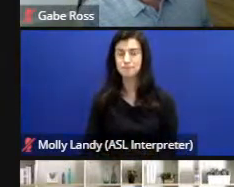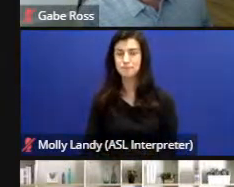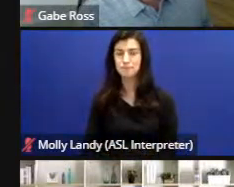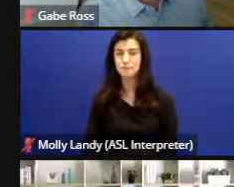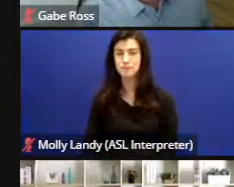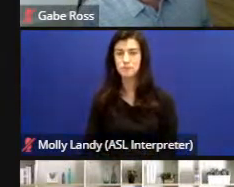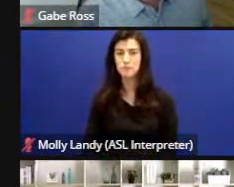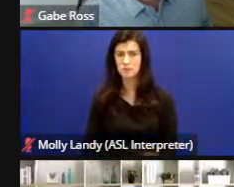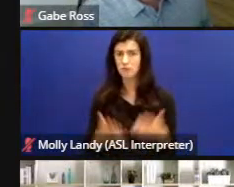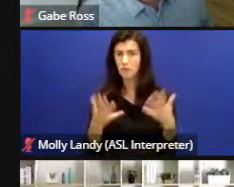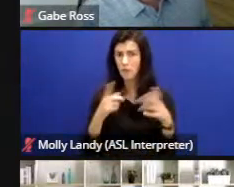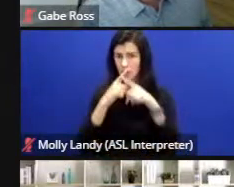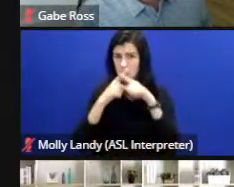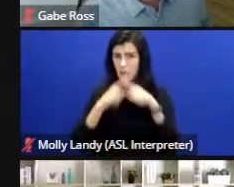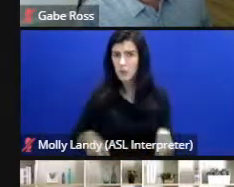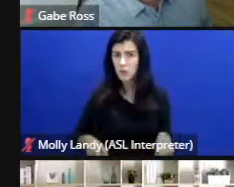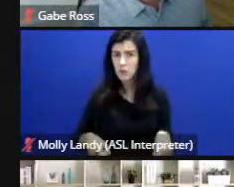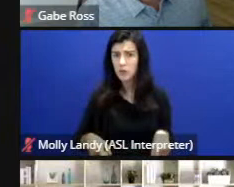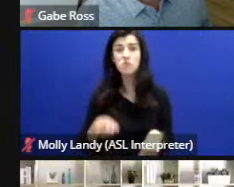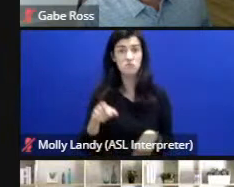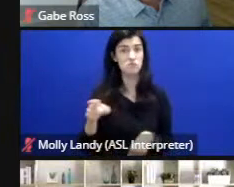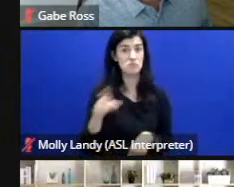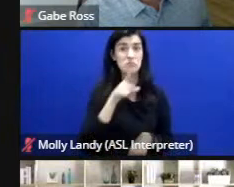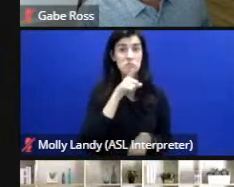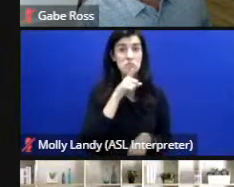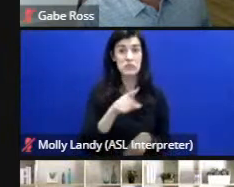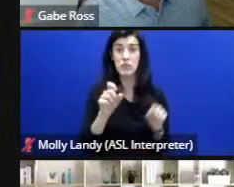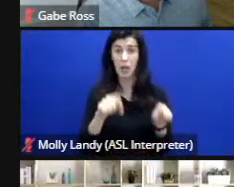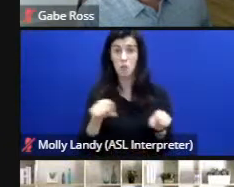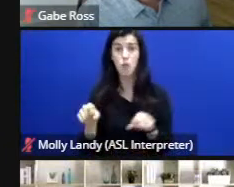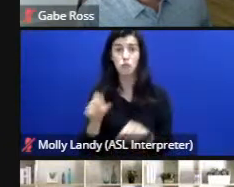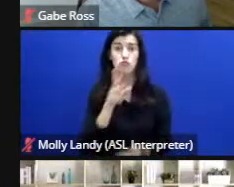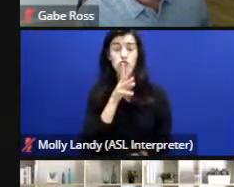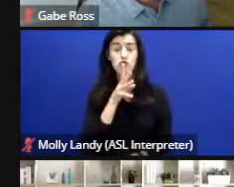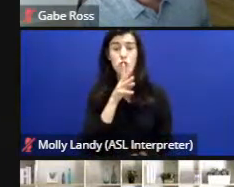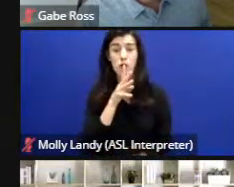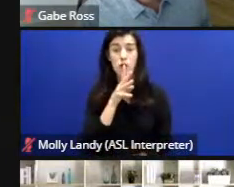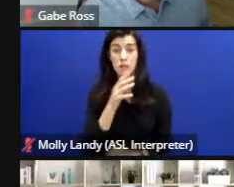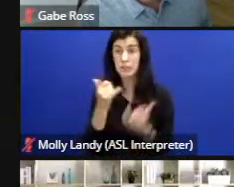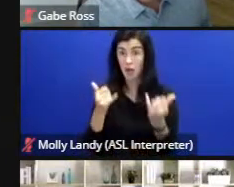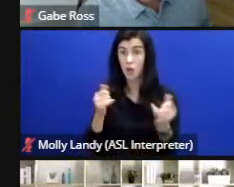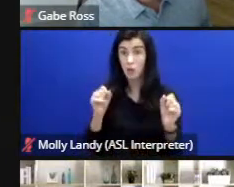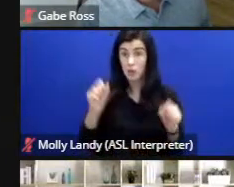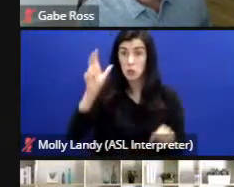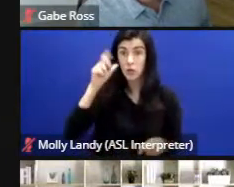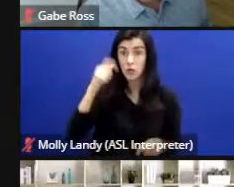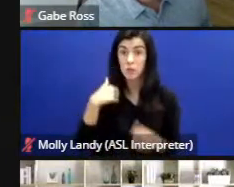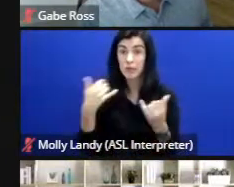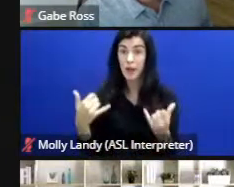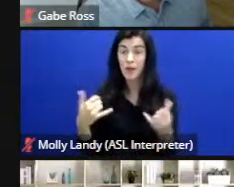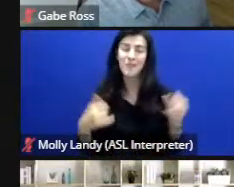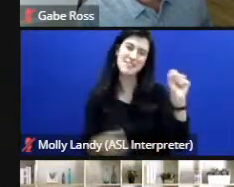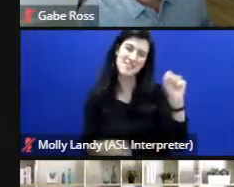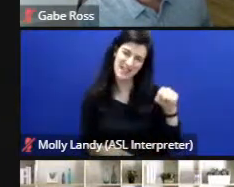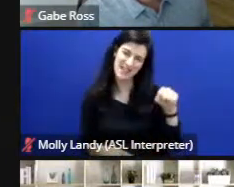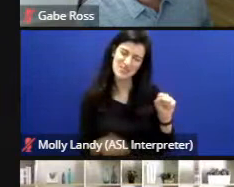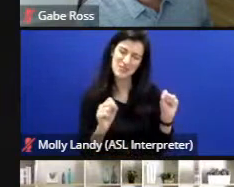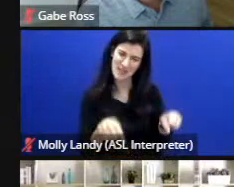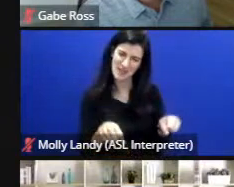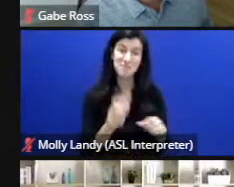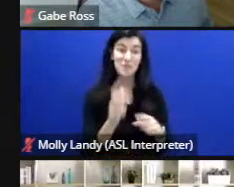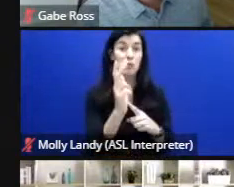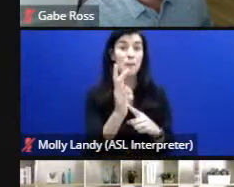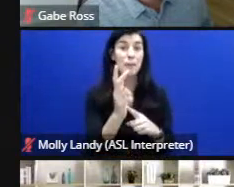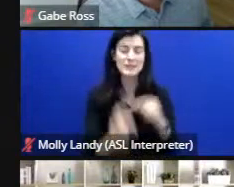Is he unmuted? He's able to talk, yes. Good. How about now? Can you hear me now? Yes. We can now. You have 3